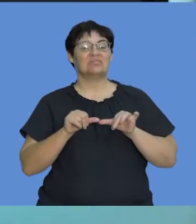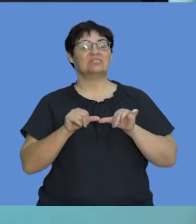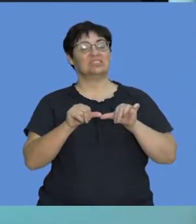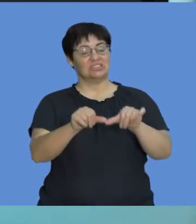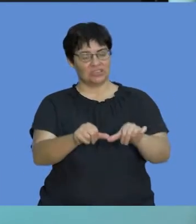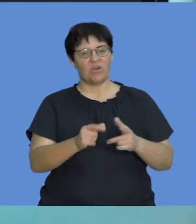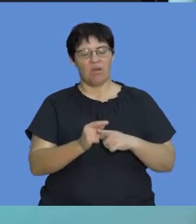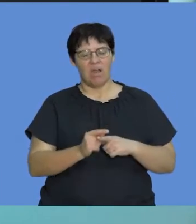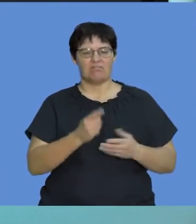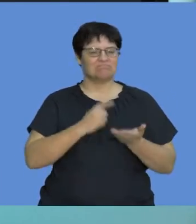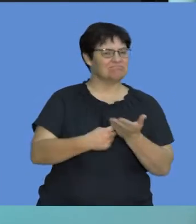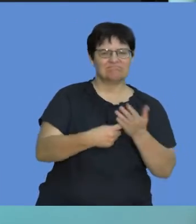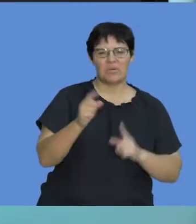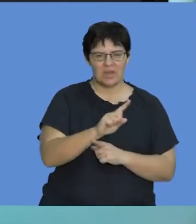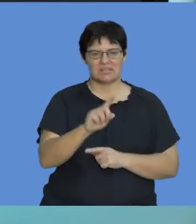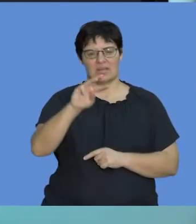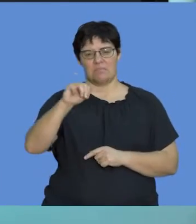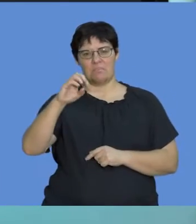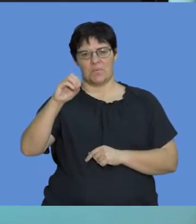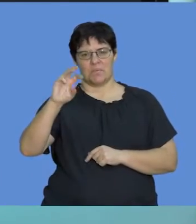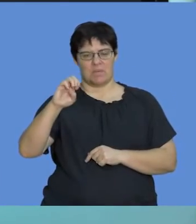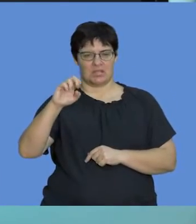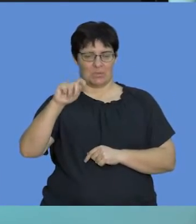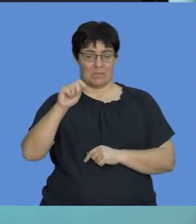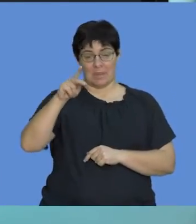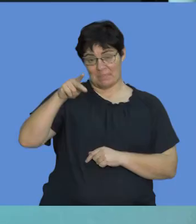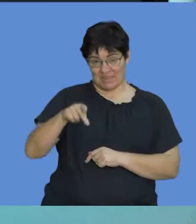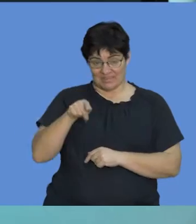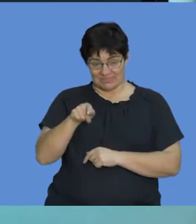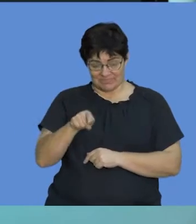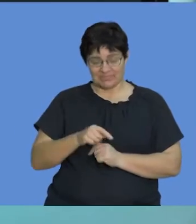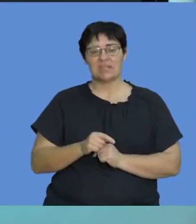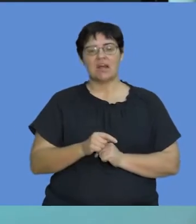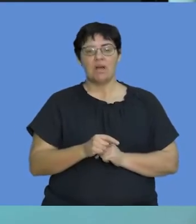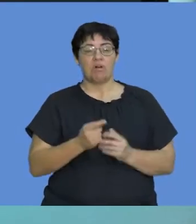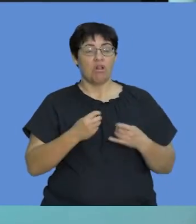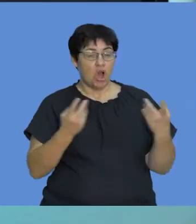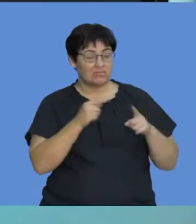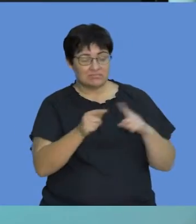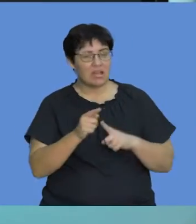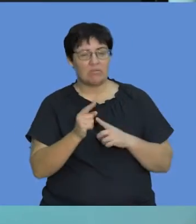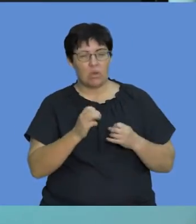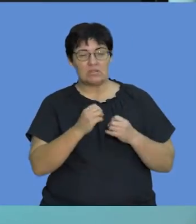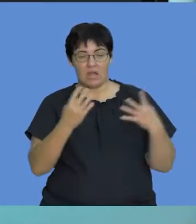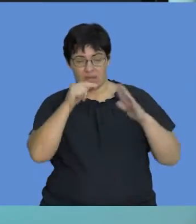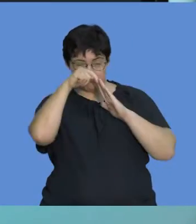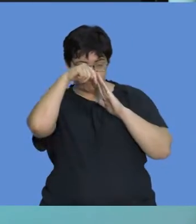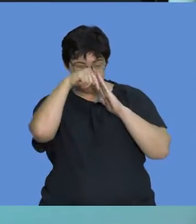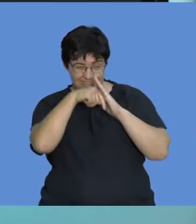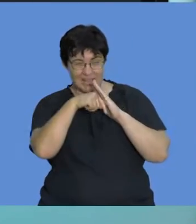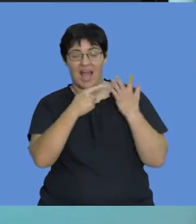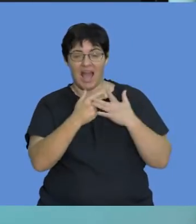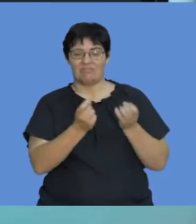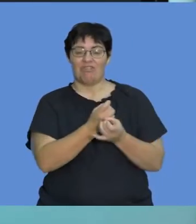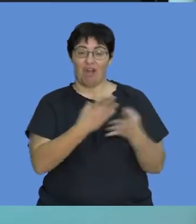our series on momentum. We're in the third lesson. We've done a lot already. We're starting to get to the nitty-gritty, which is really nice, and it's